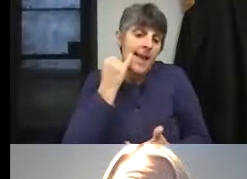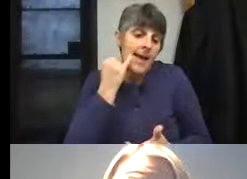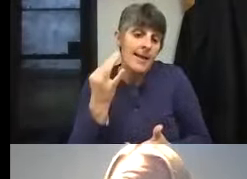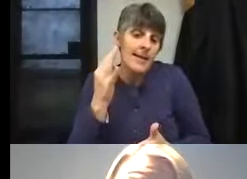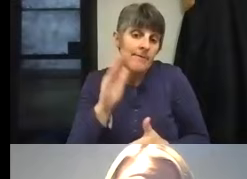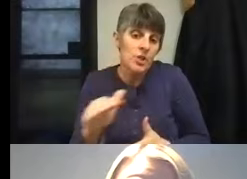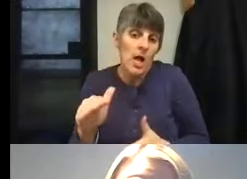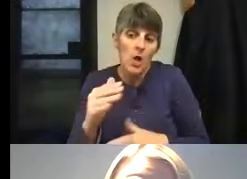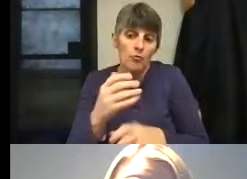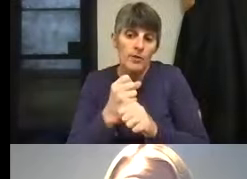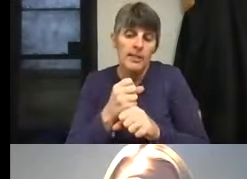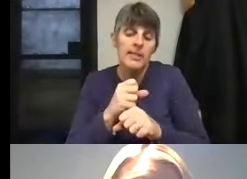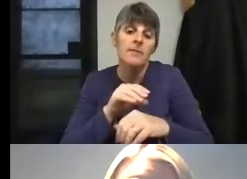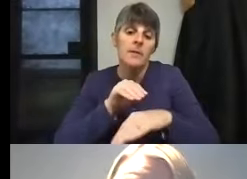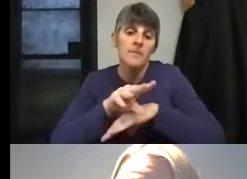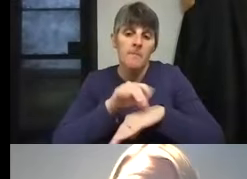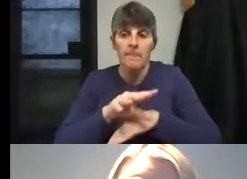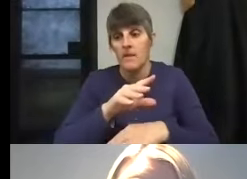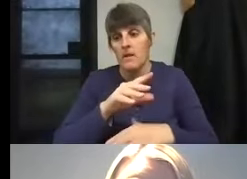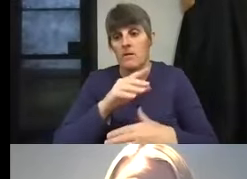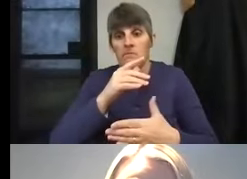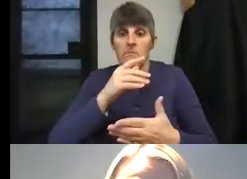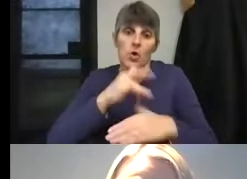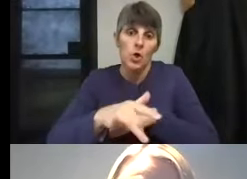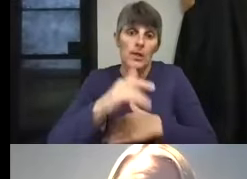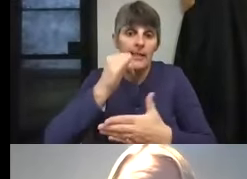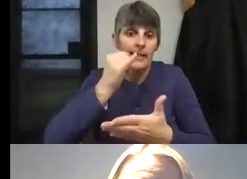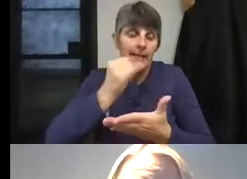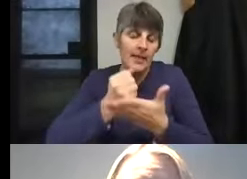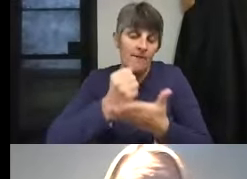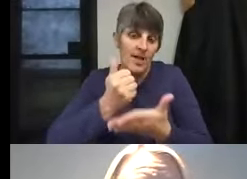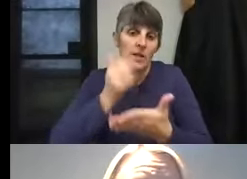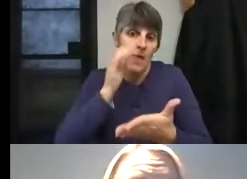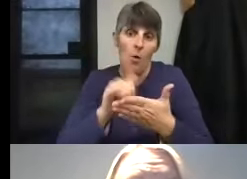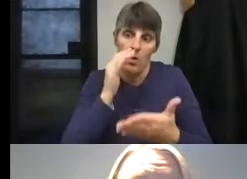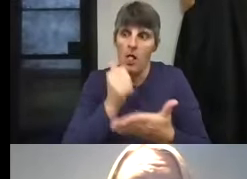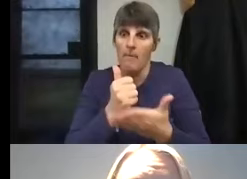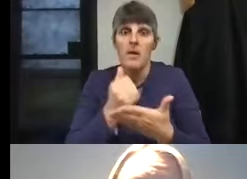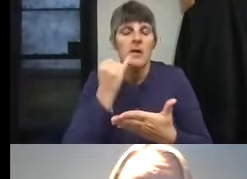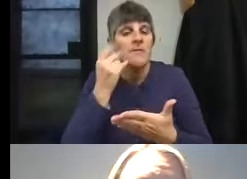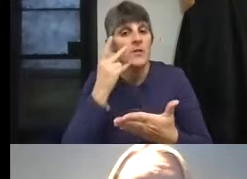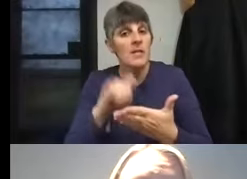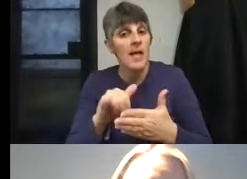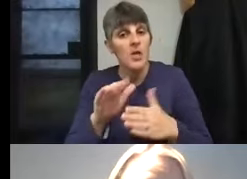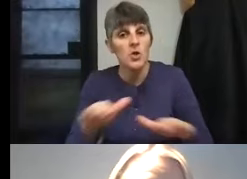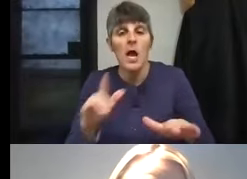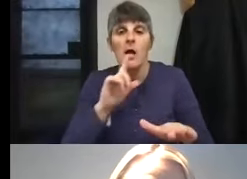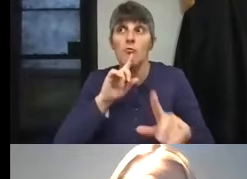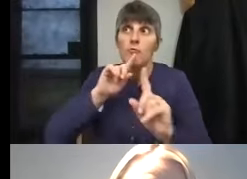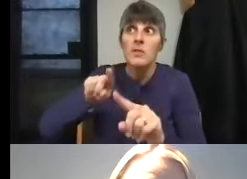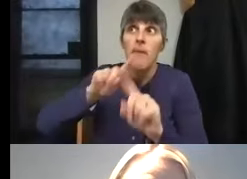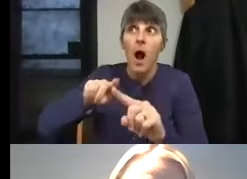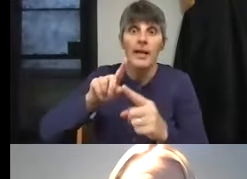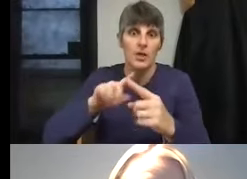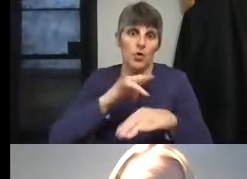child is receiving early intervention, that's always a good thing. That's going to help. And especially if you see that your child is responding to